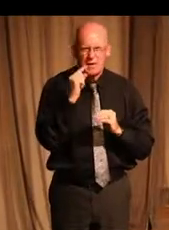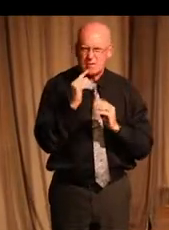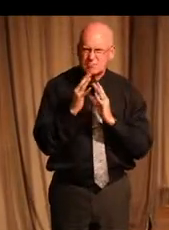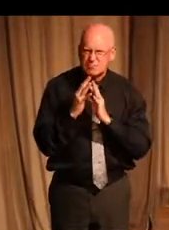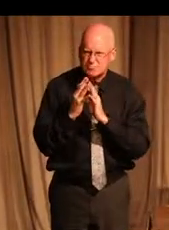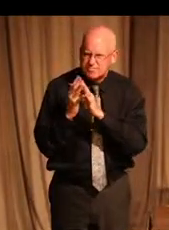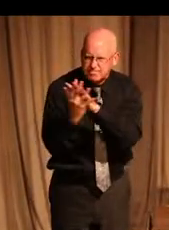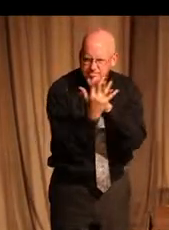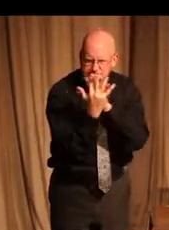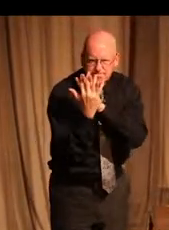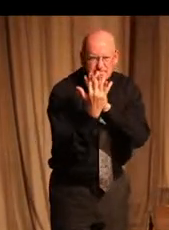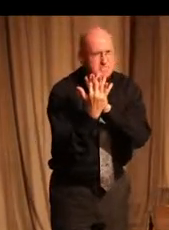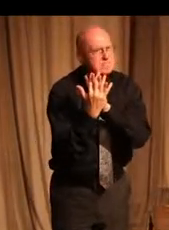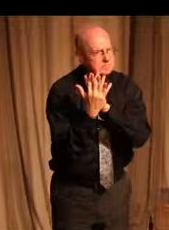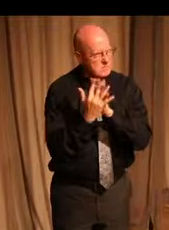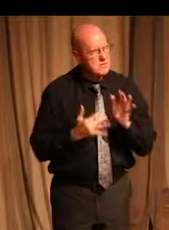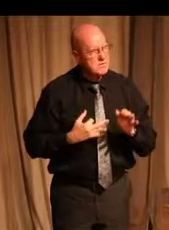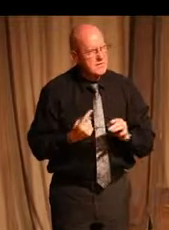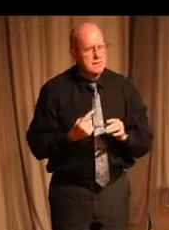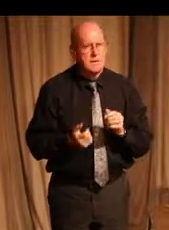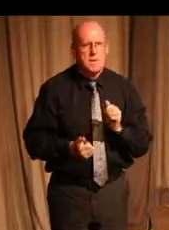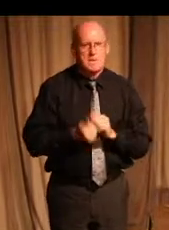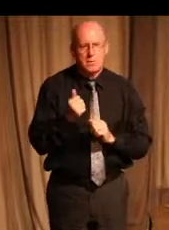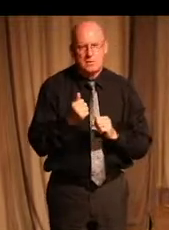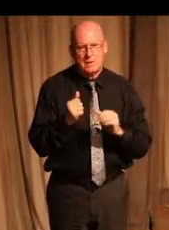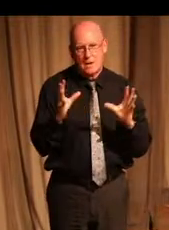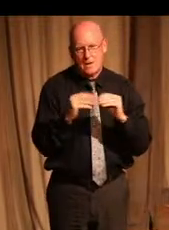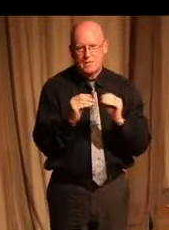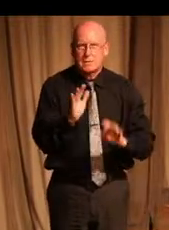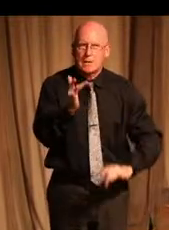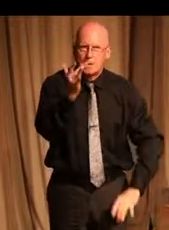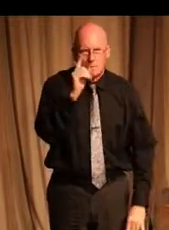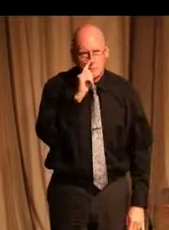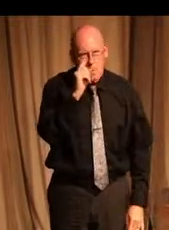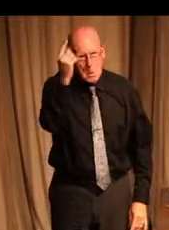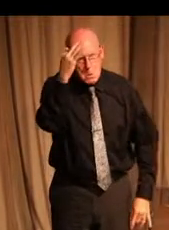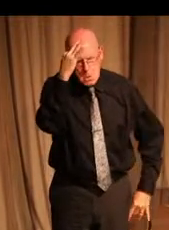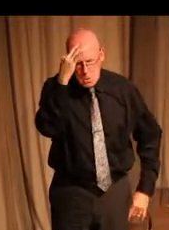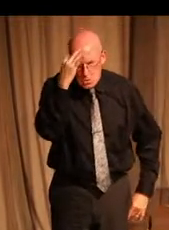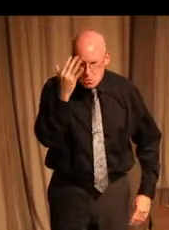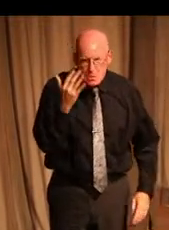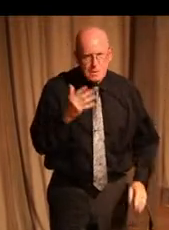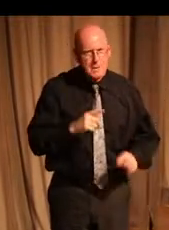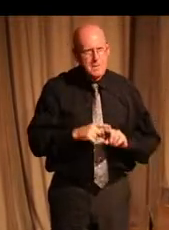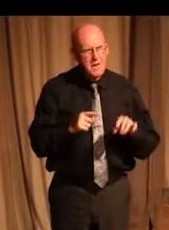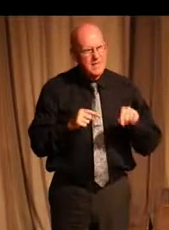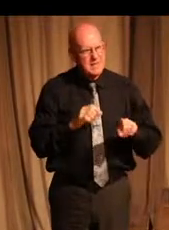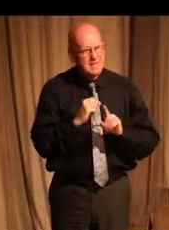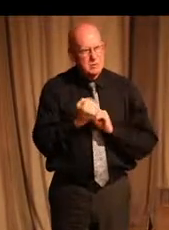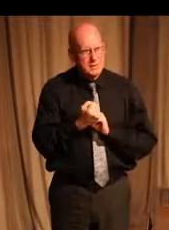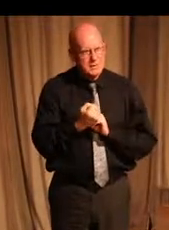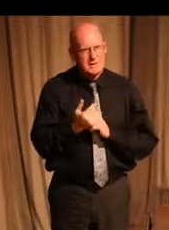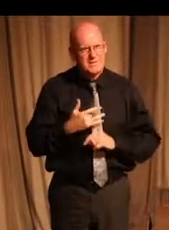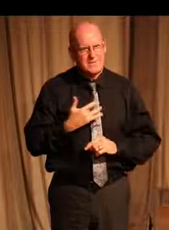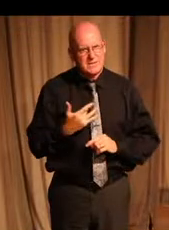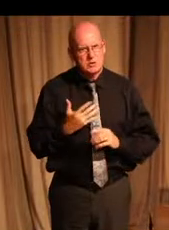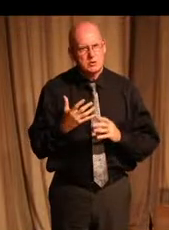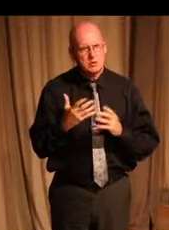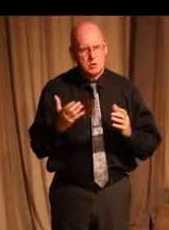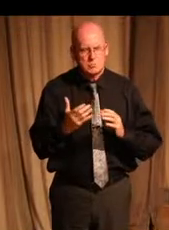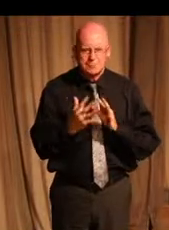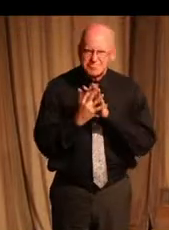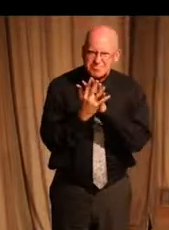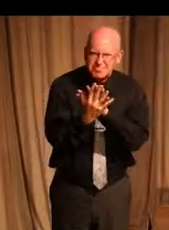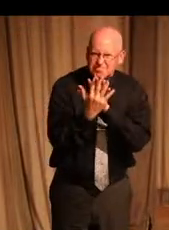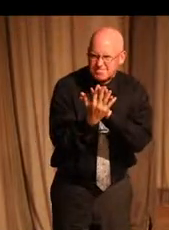feel that. Right? Most conferences, I'm like, oh dear God, right? but like in this case, it feels so